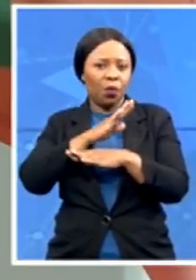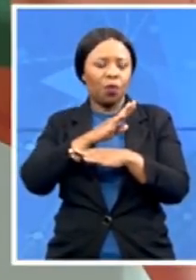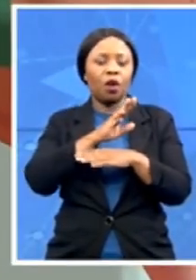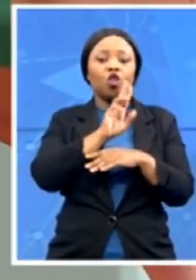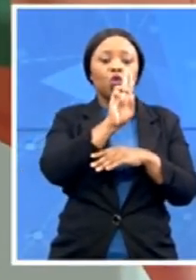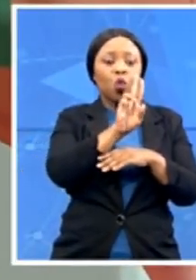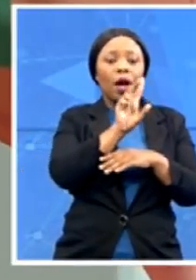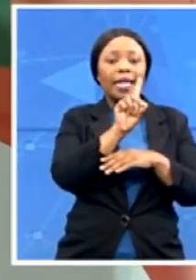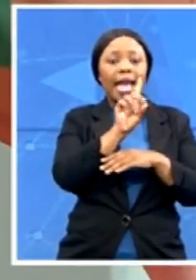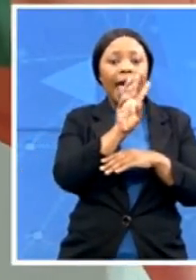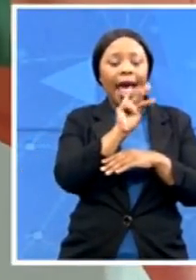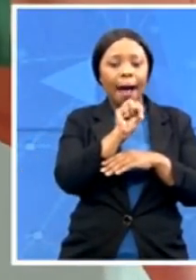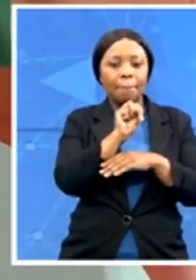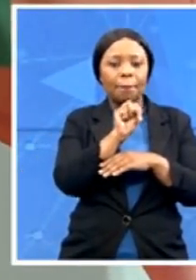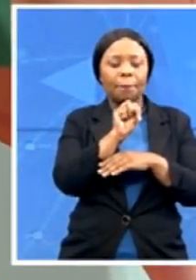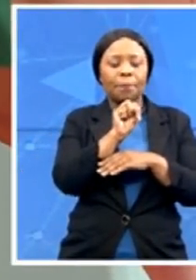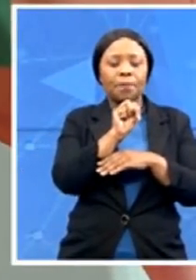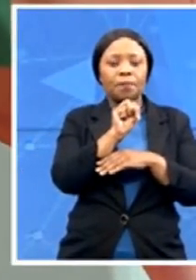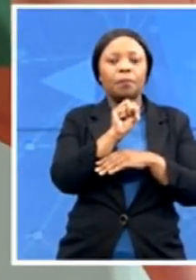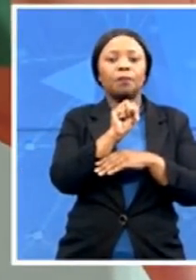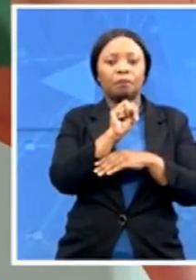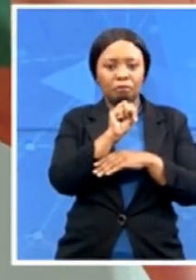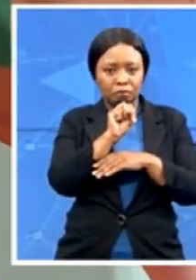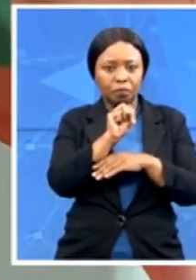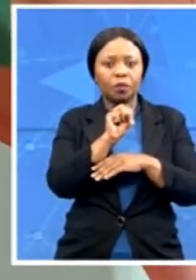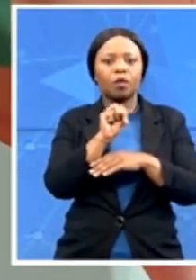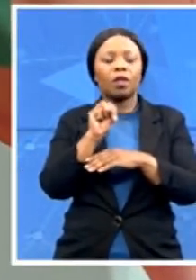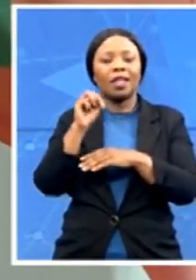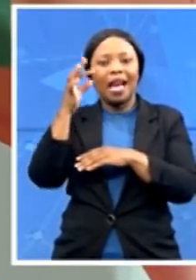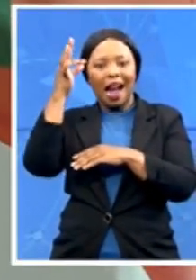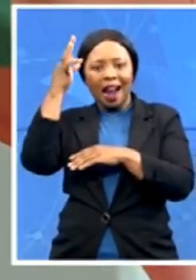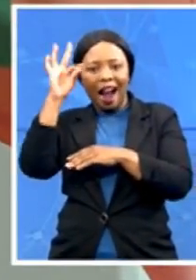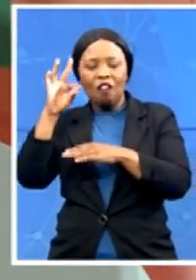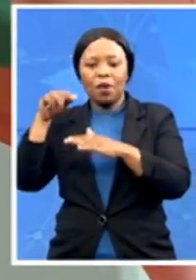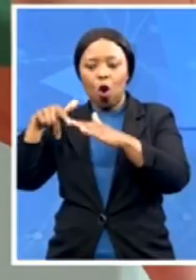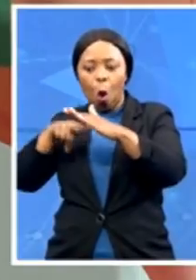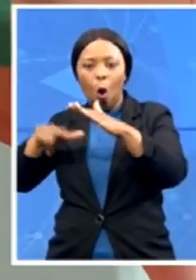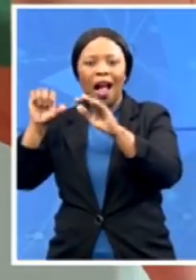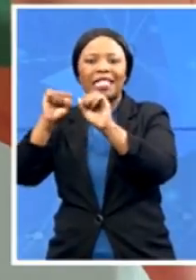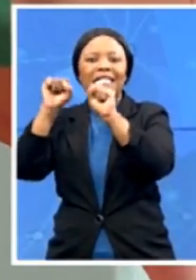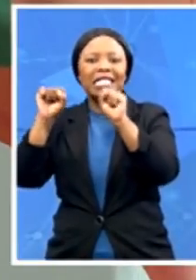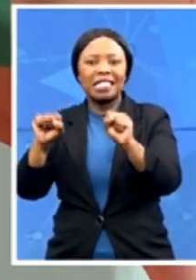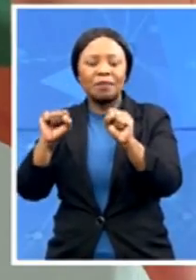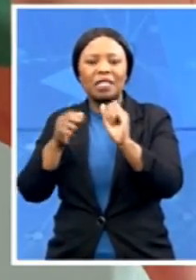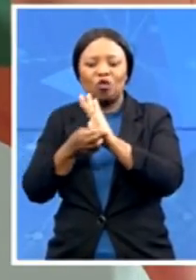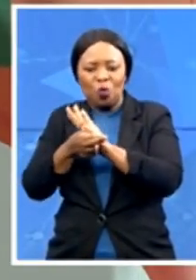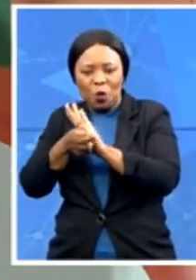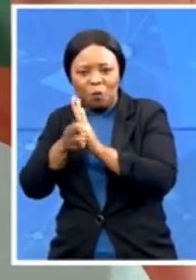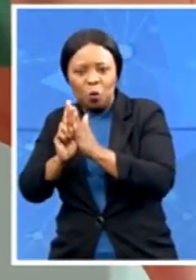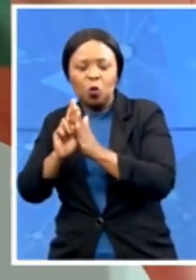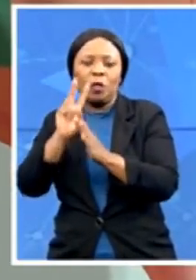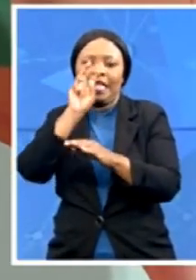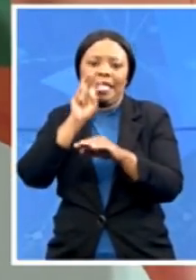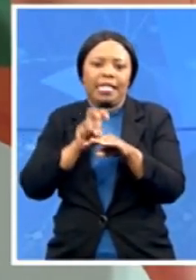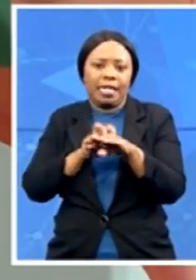that the entire local government system must be reviewed in main because it fosters